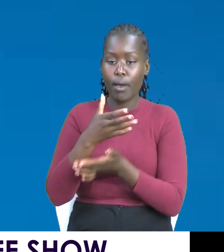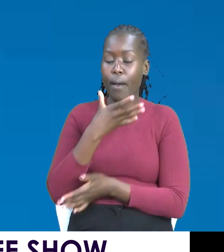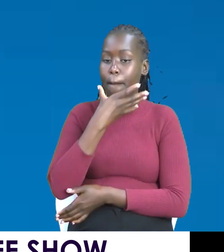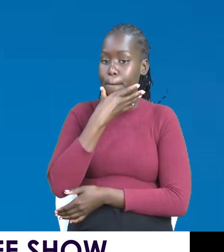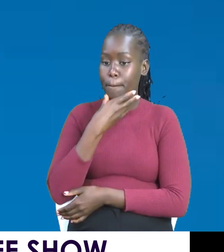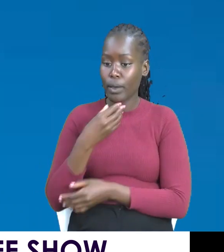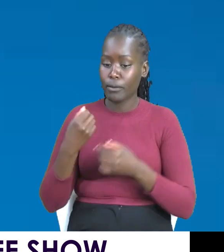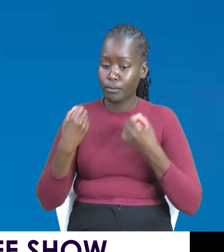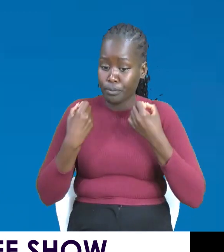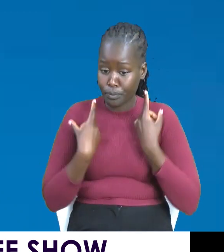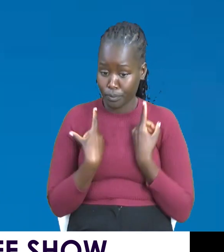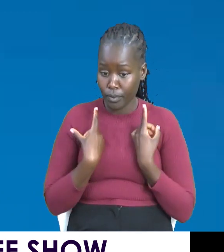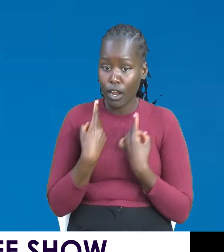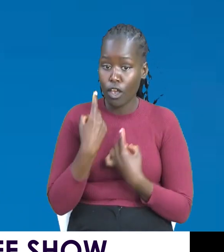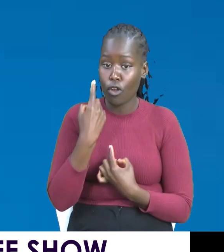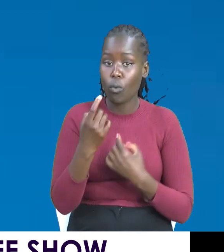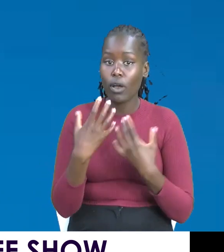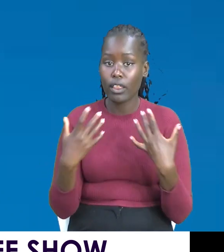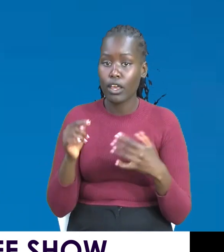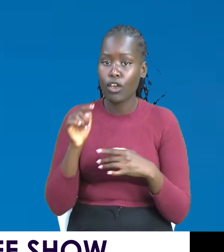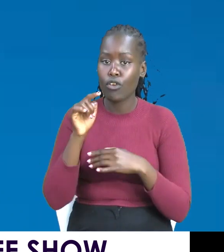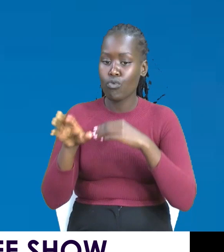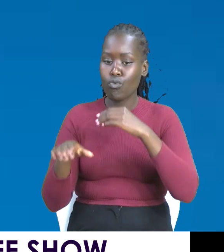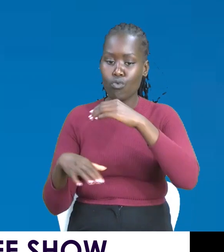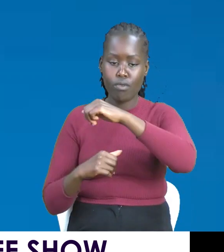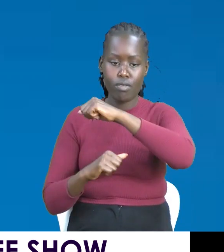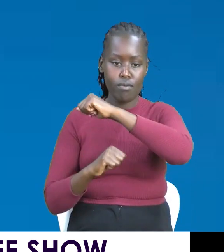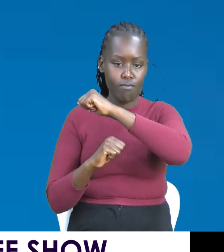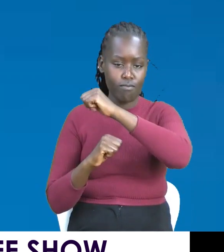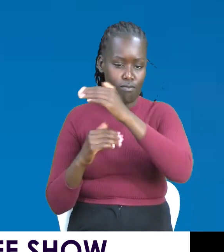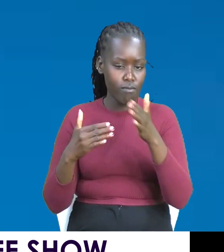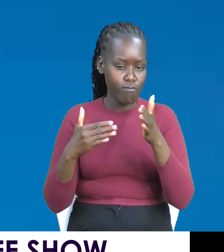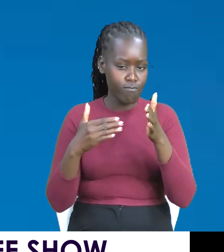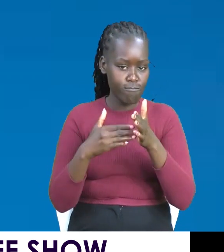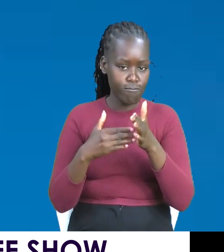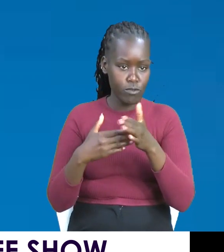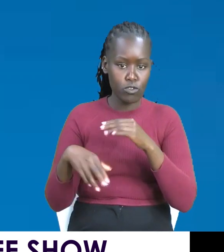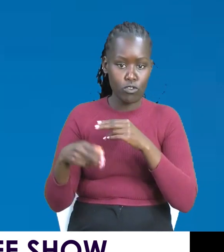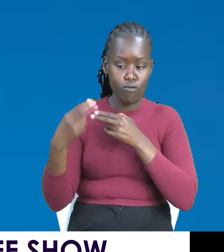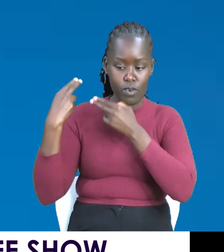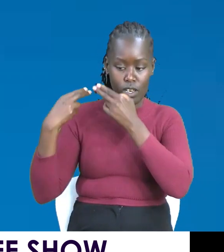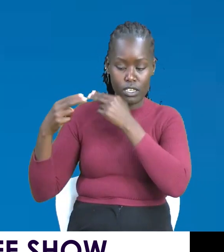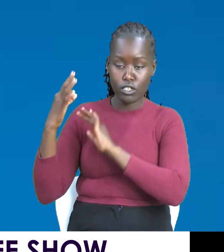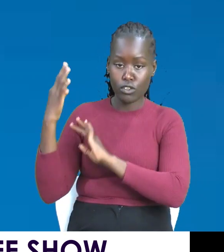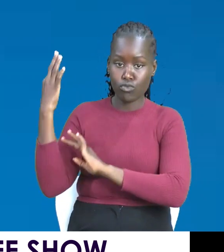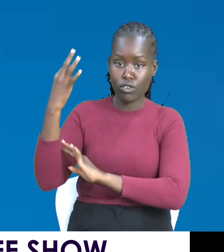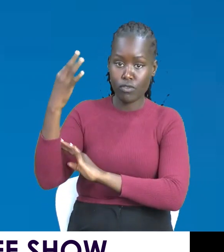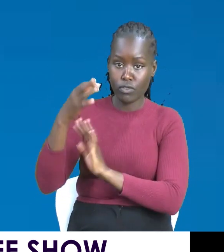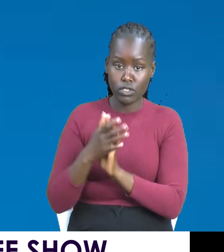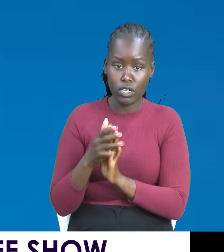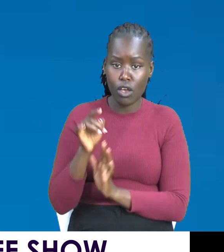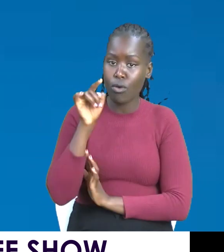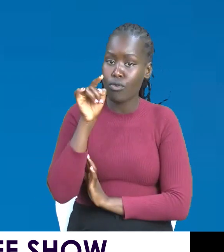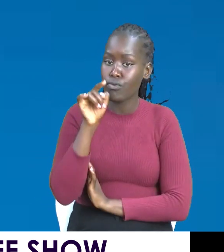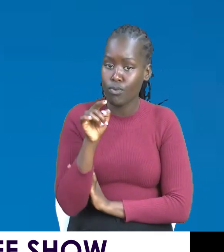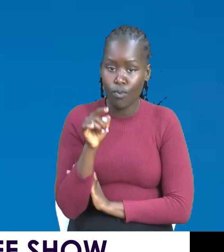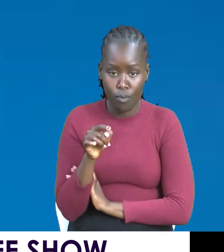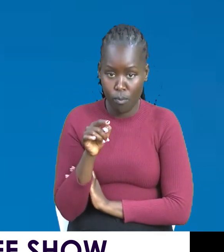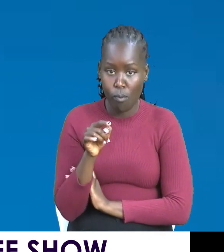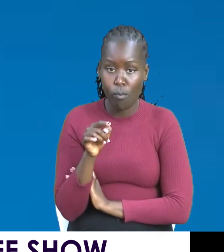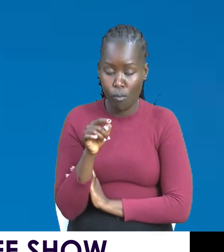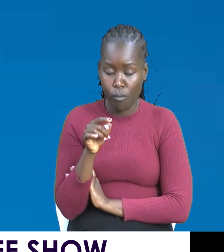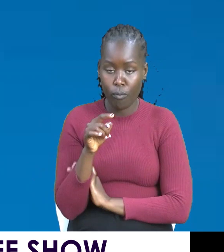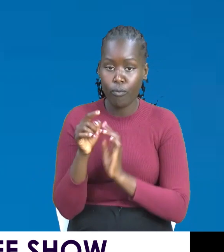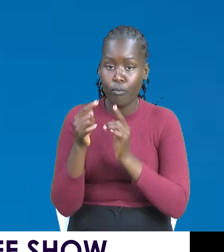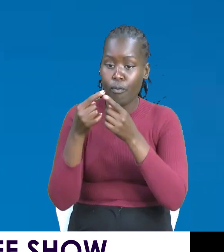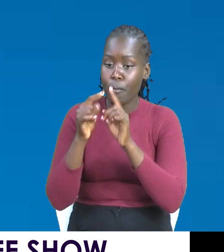should understand one thing. You are the bridge of history to the future. You are the bridge.